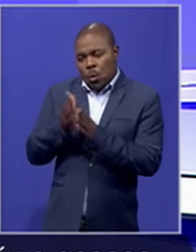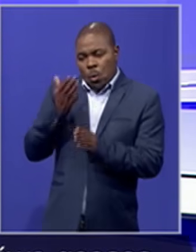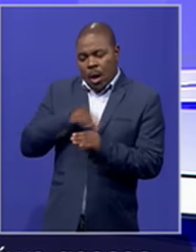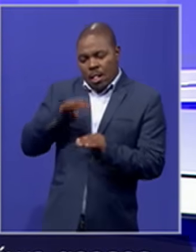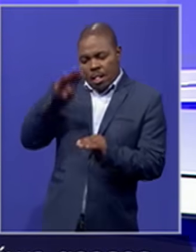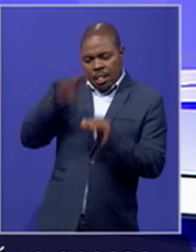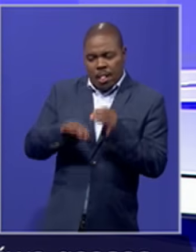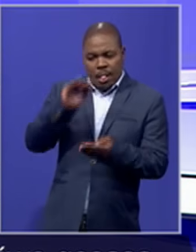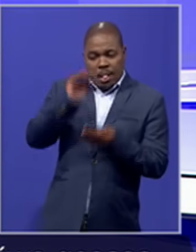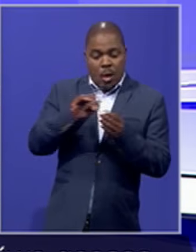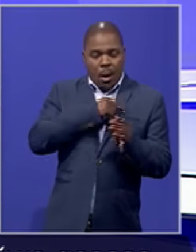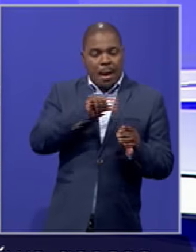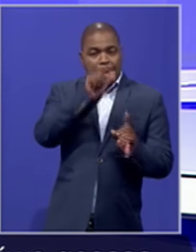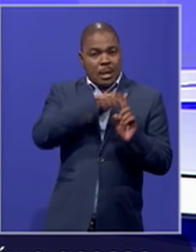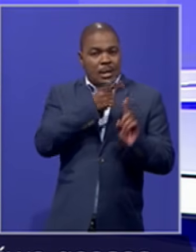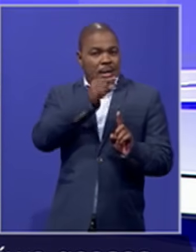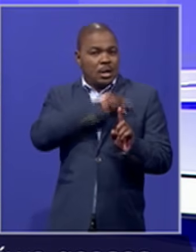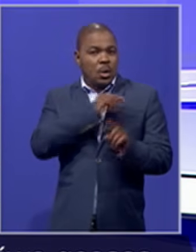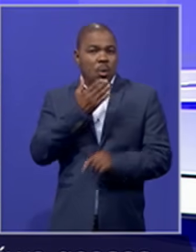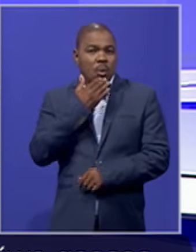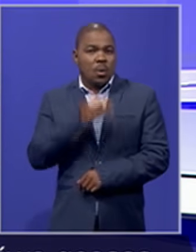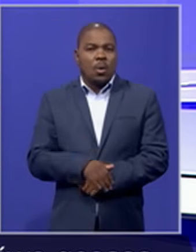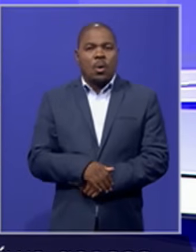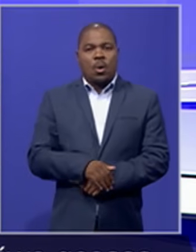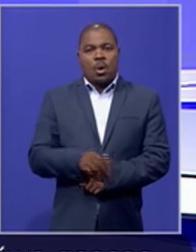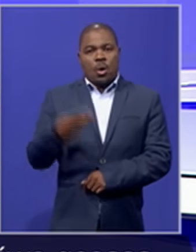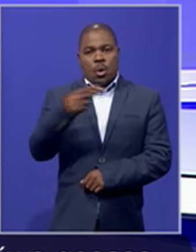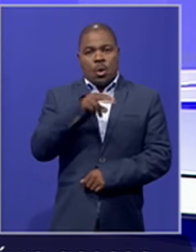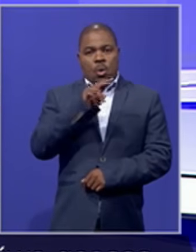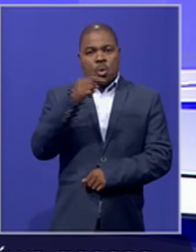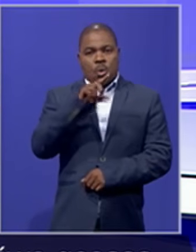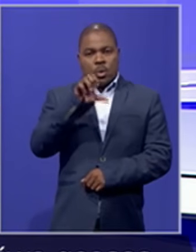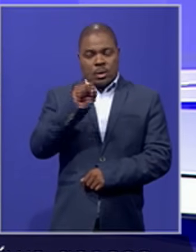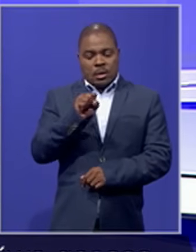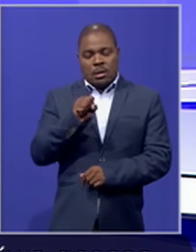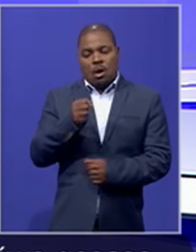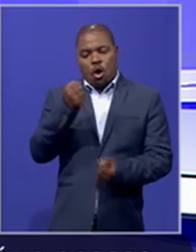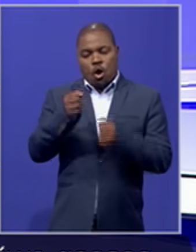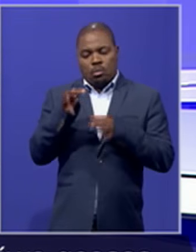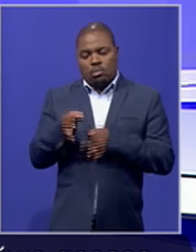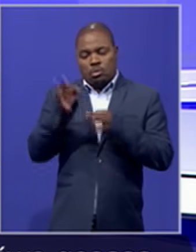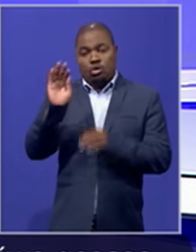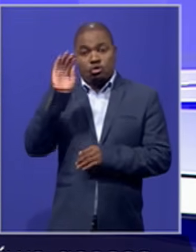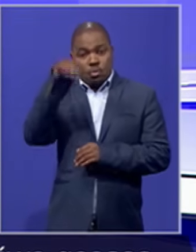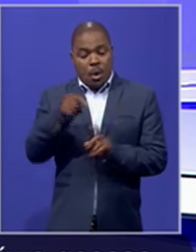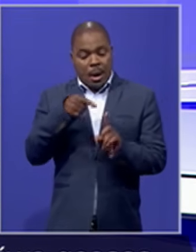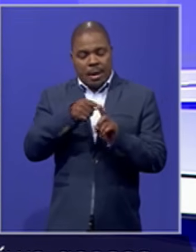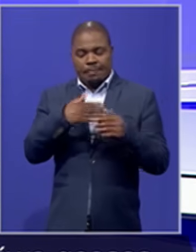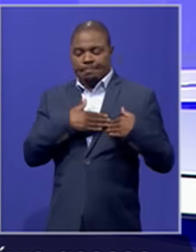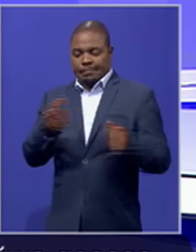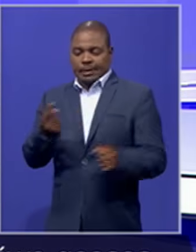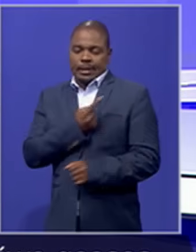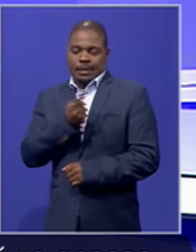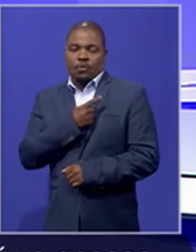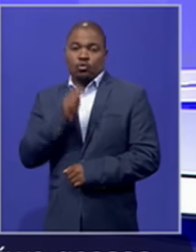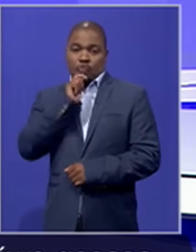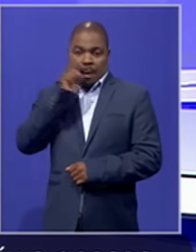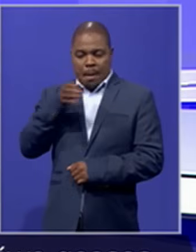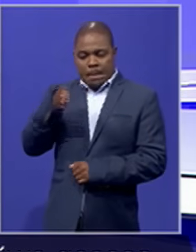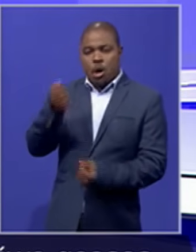molatong wa go kata le go bolaya Amberley Hughes o šutišeditše letšatšing la go sasa. molao yo a ipoletšego o be a swanetše go